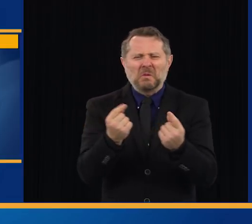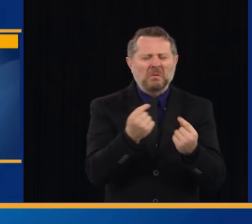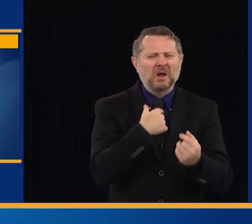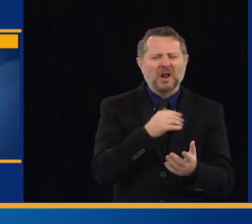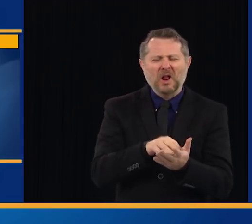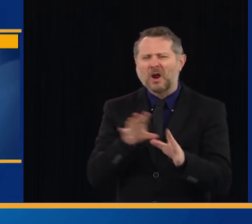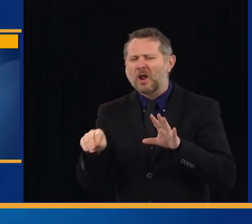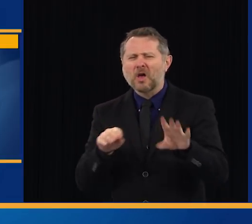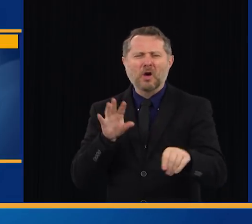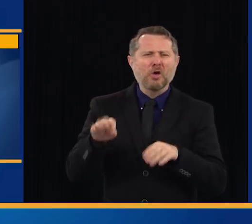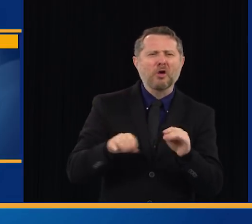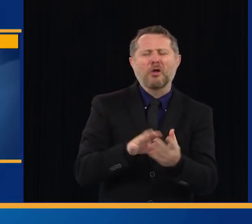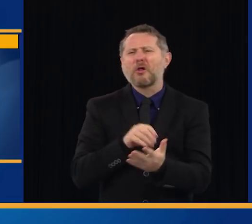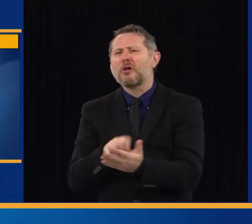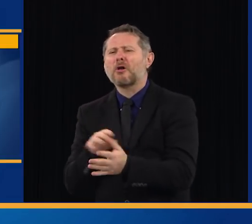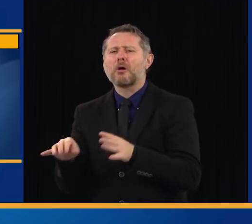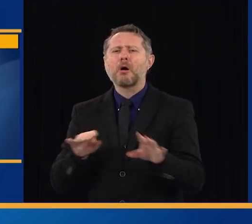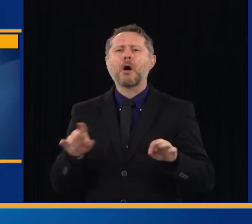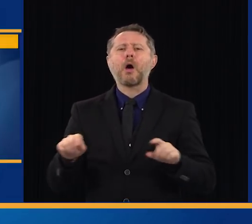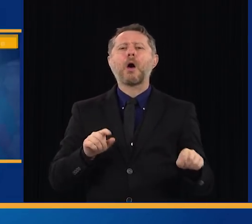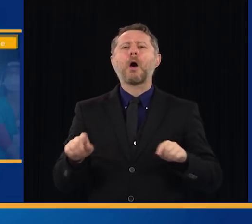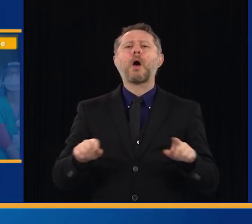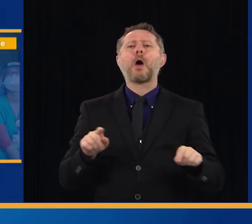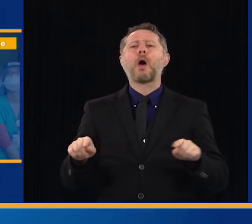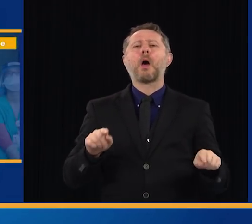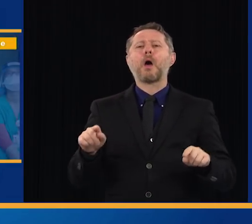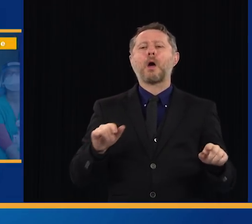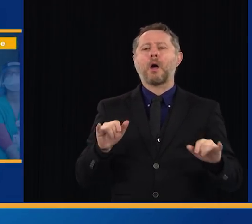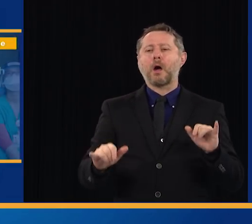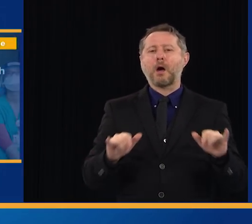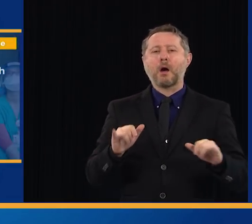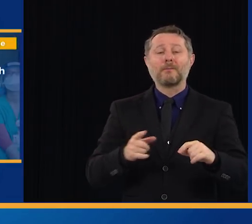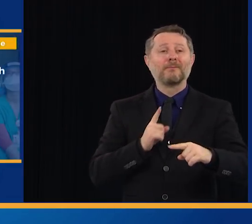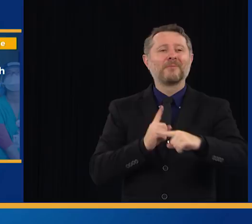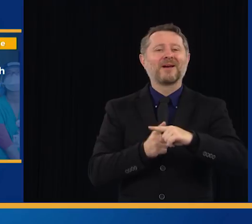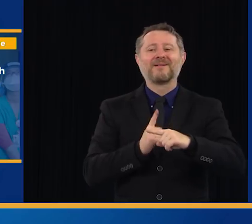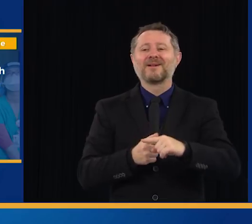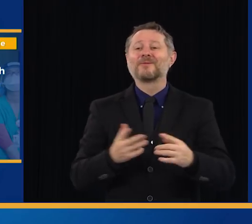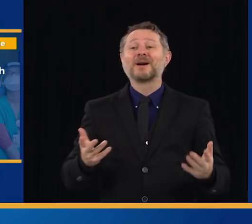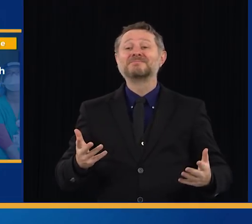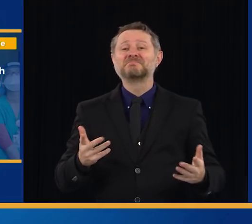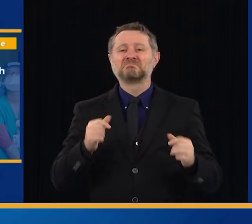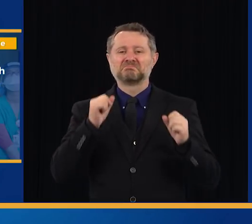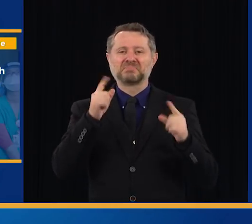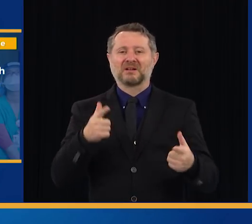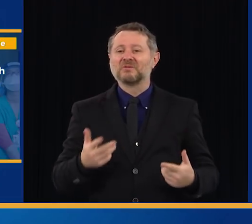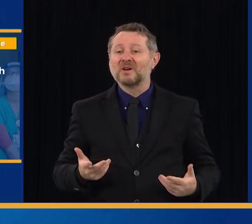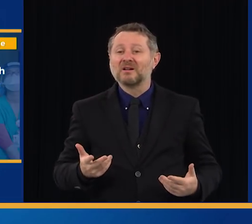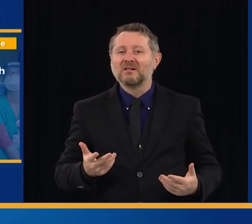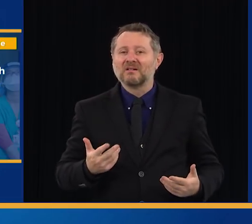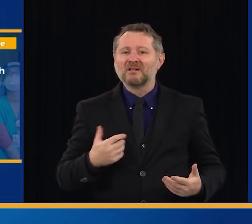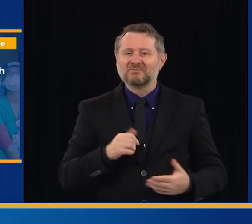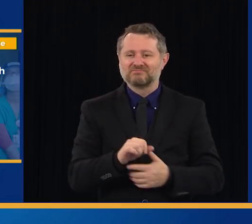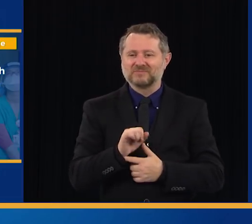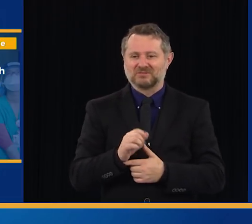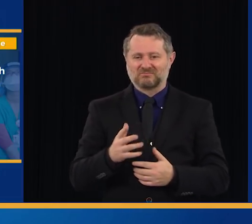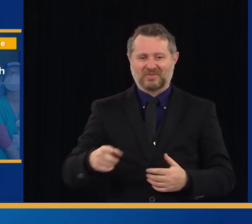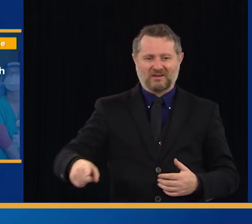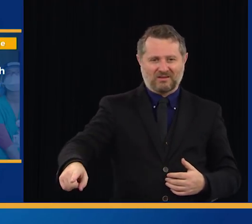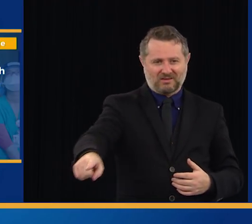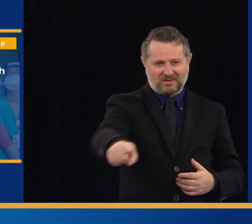this, the most positive and the most surprising to me has been how people have